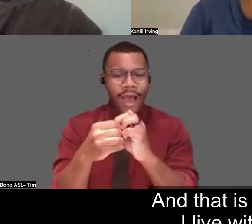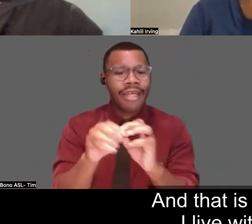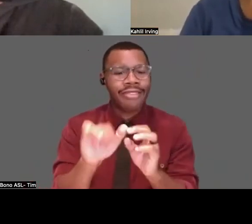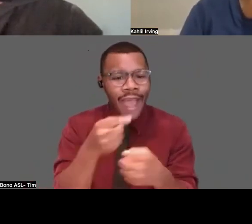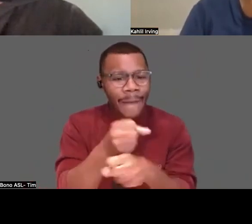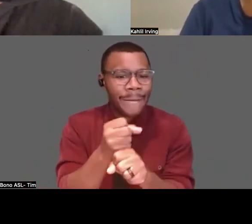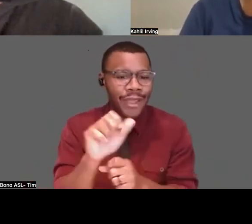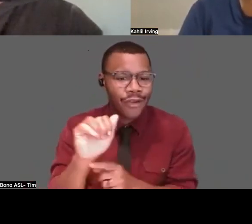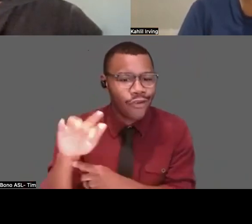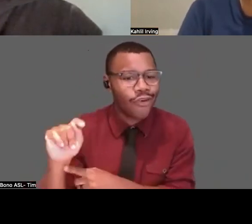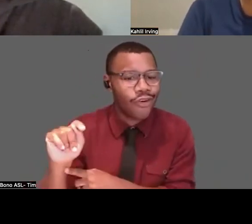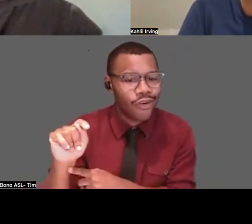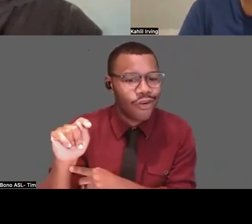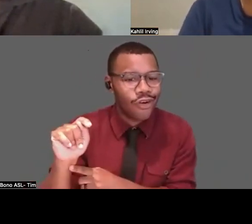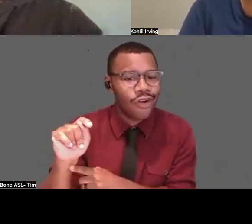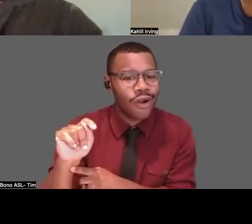dearly.